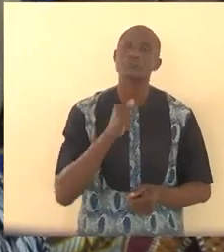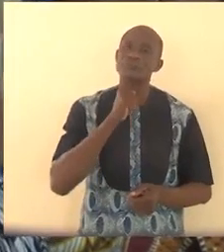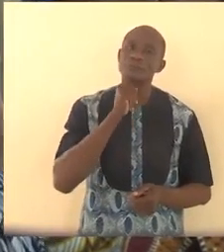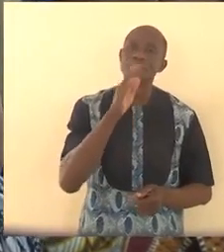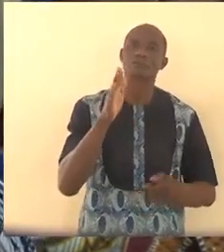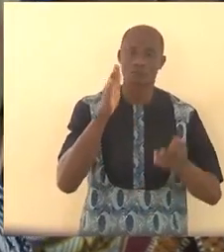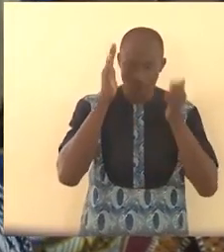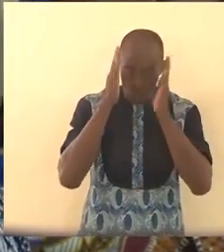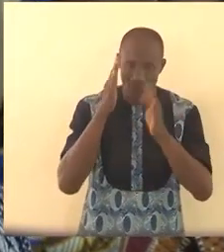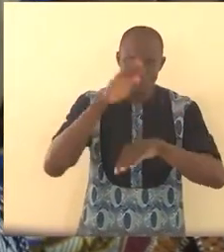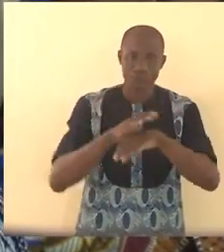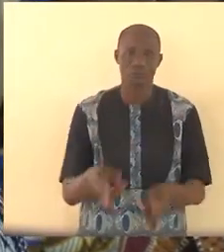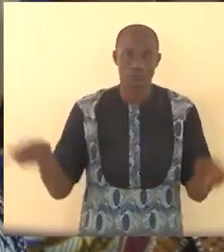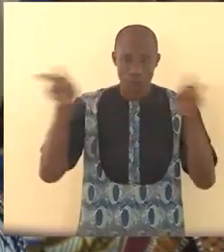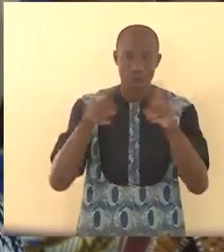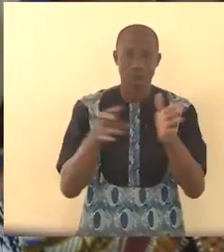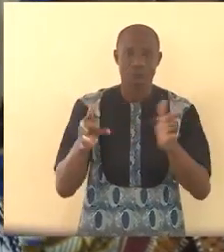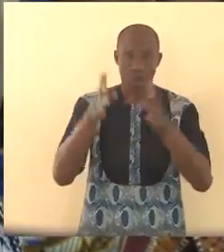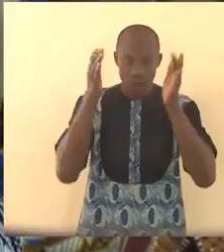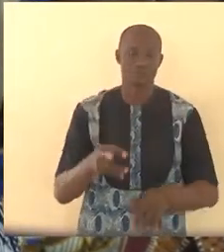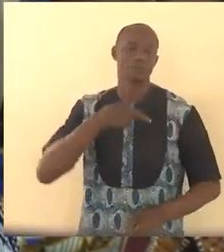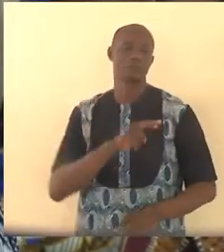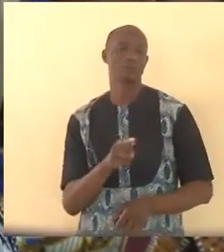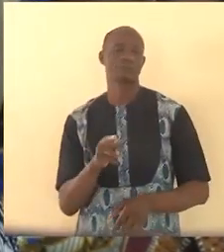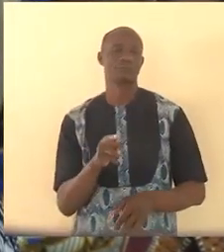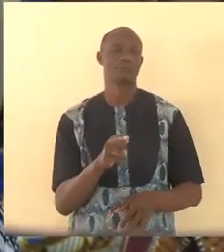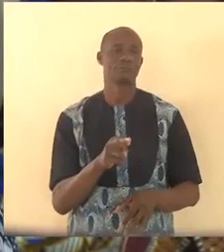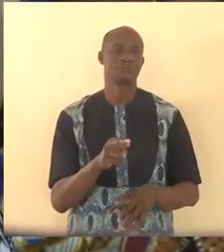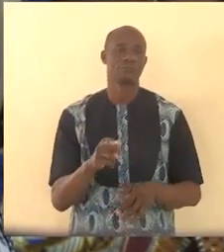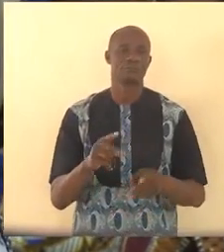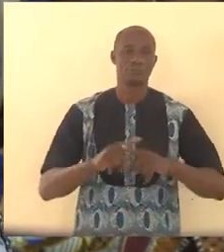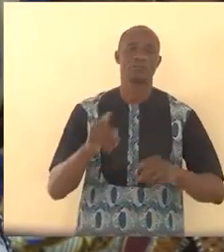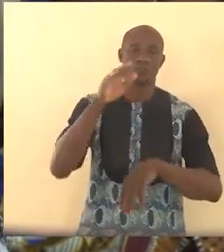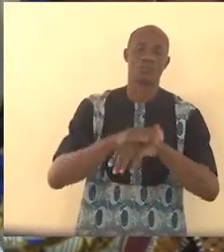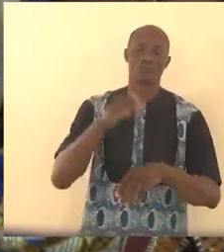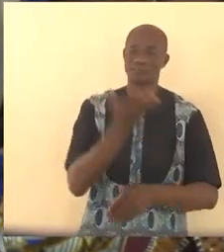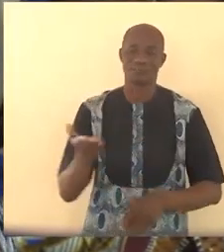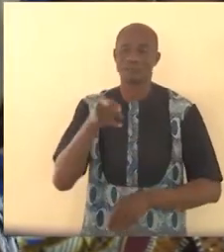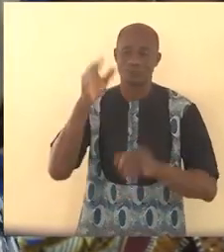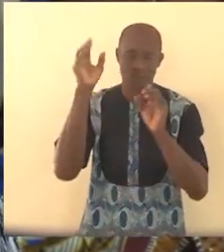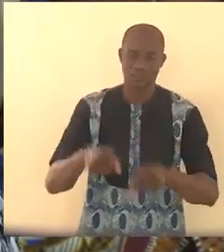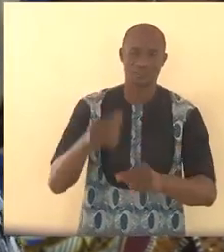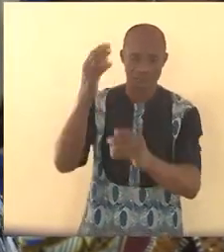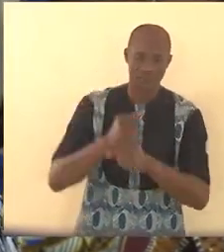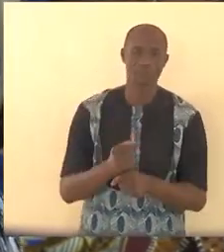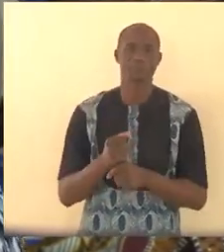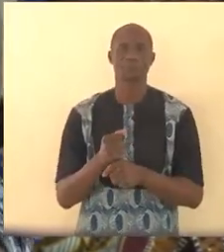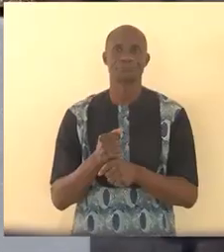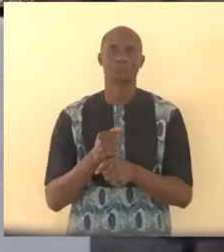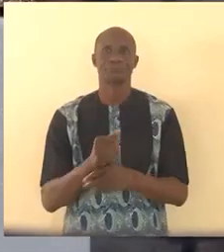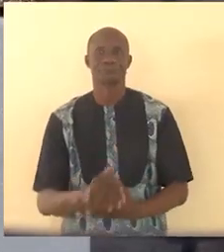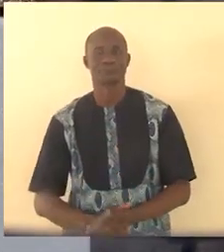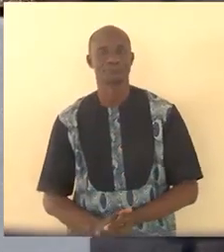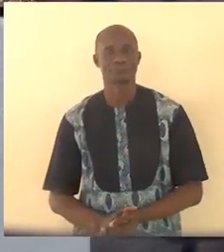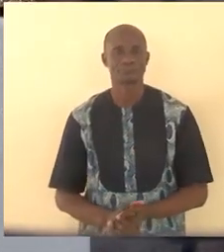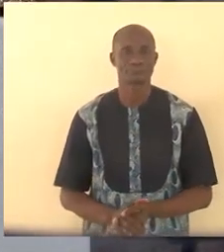is not focused on the virtues of Christianity, but on what it is that you can get as opposed to what it is that you can give. Actually, in